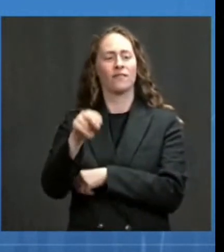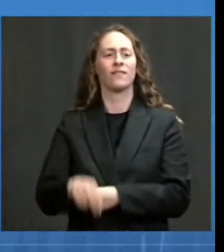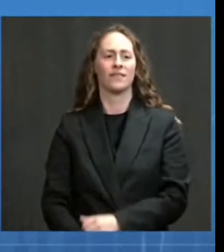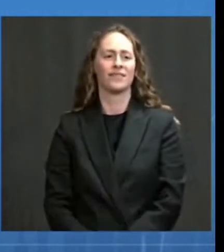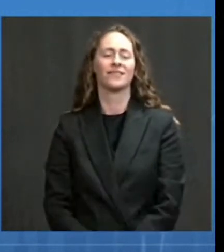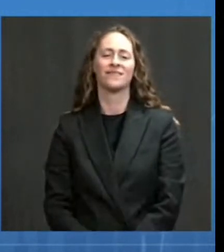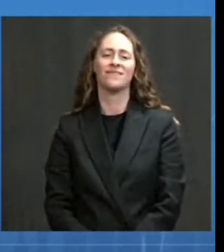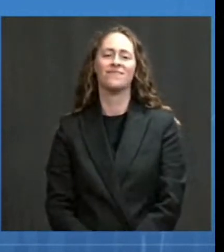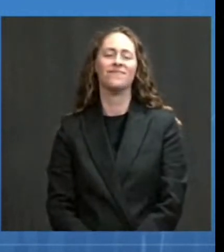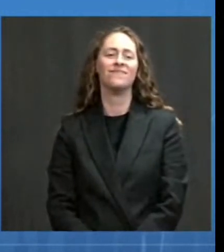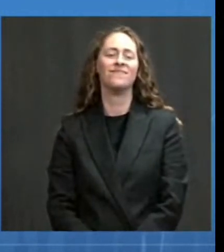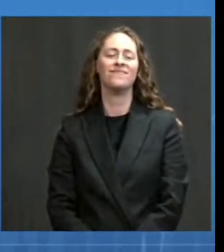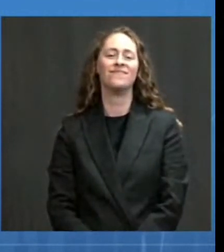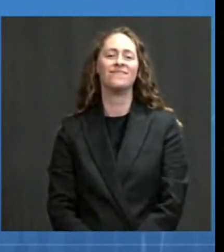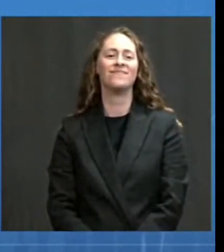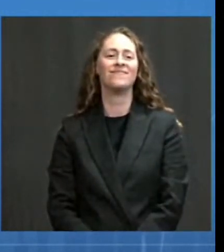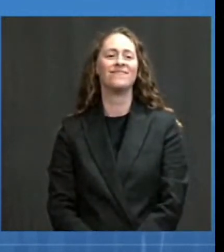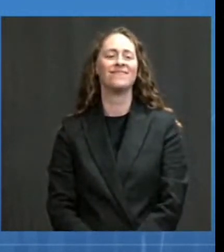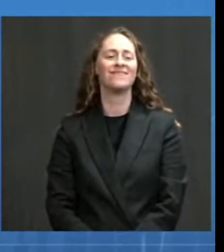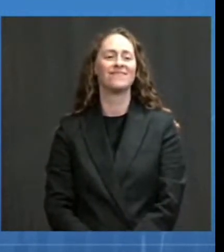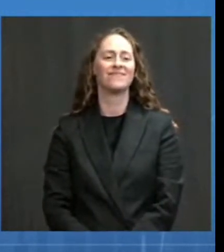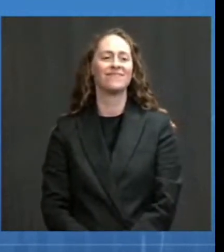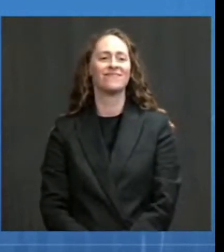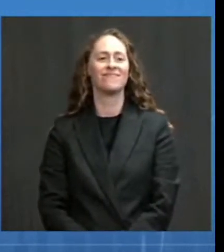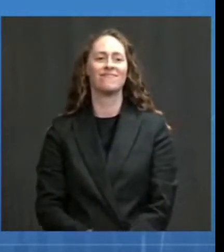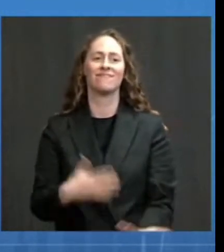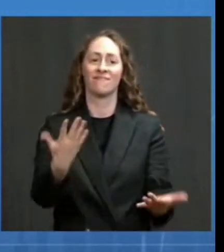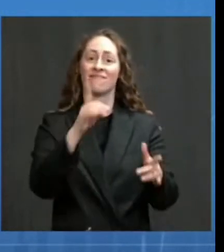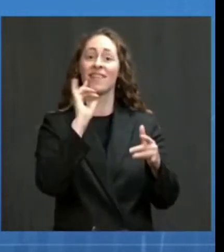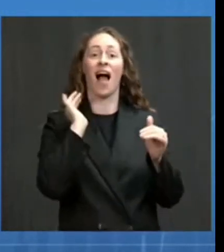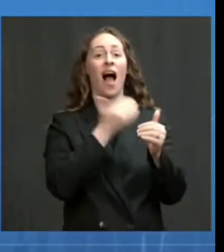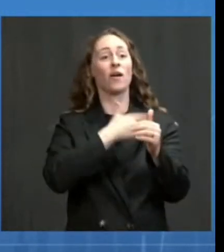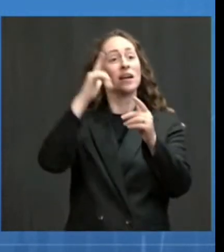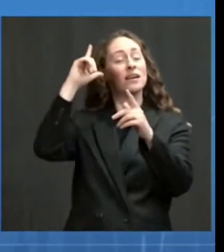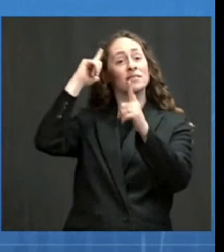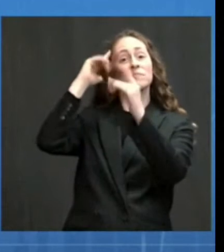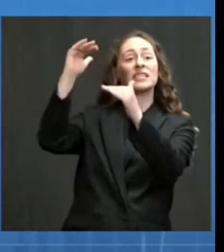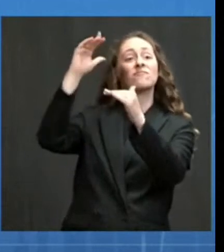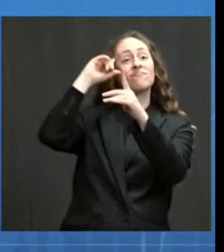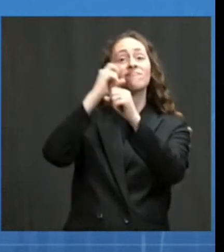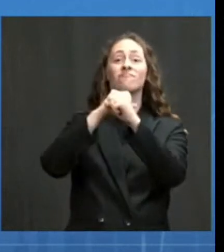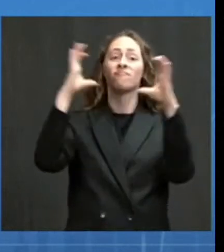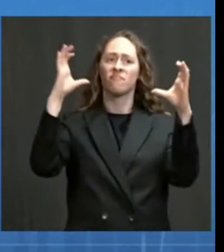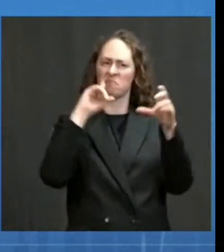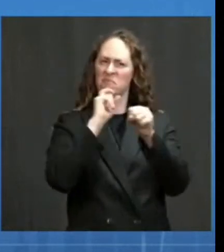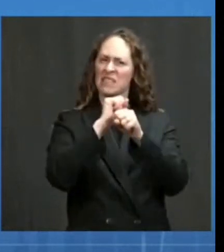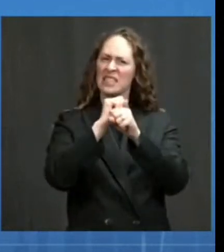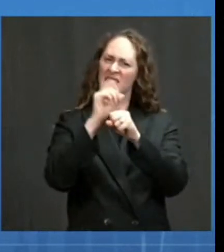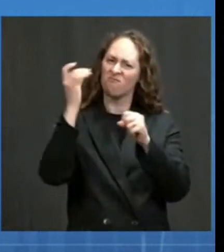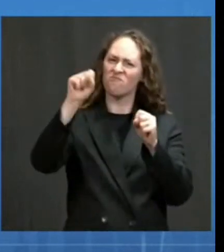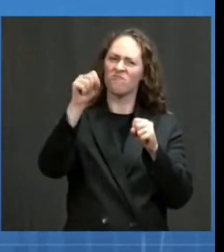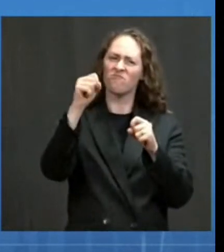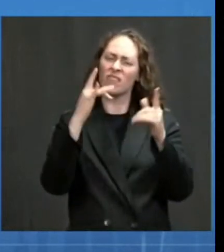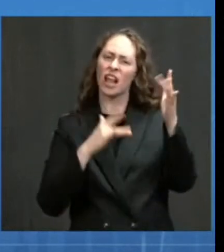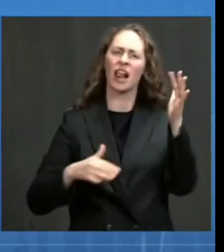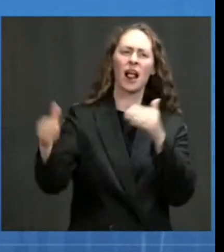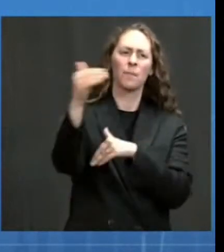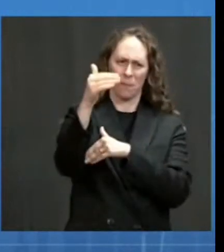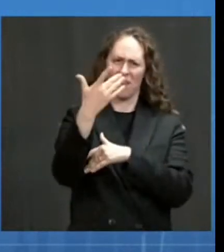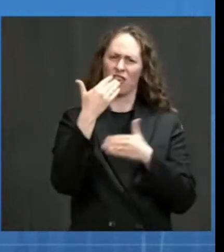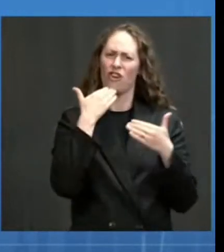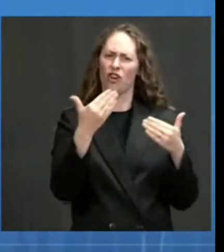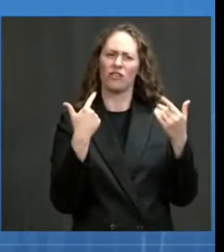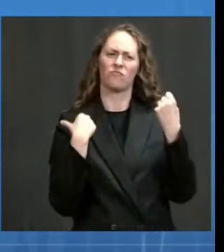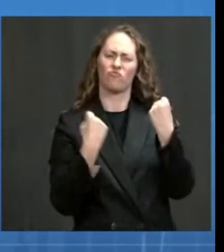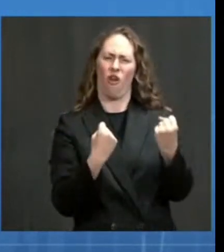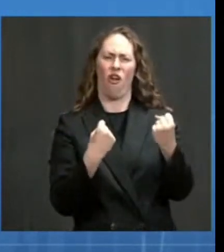We have exceeded our expectations for where we would be. And we're in a strong position to build on this progress going forward. And we're in a strong position to build on this progress going forward. This